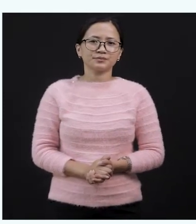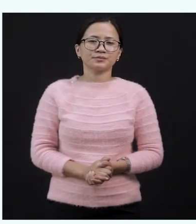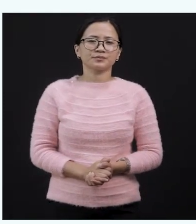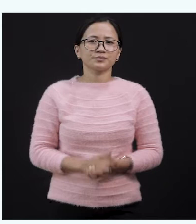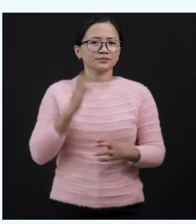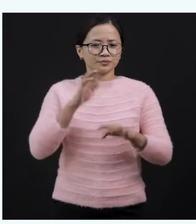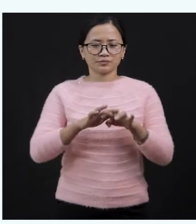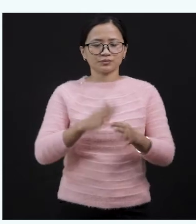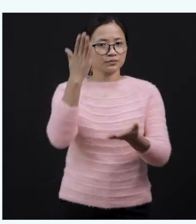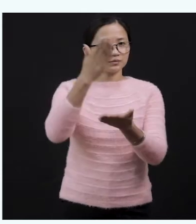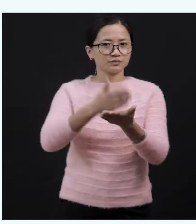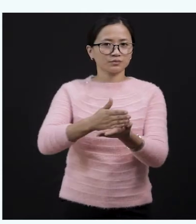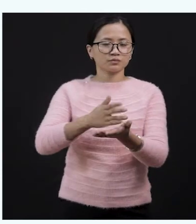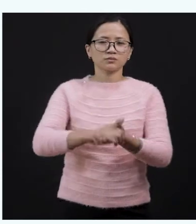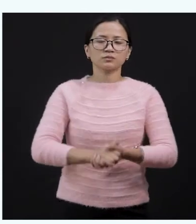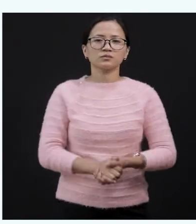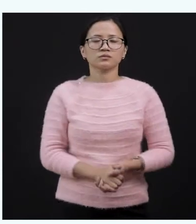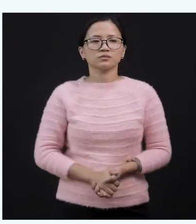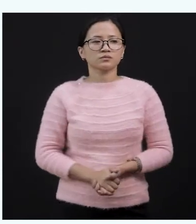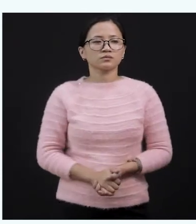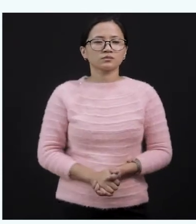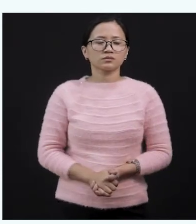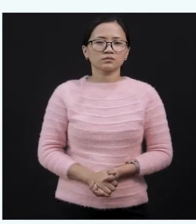So now if we don't stop